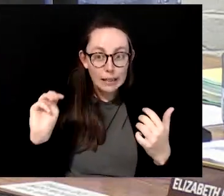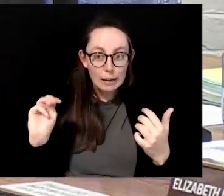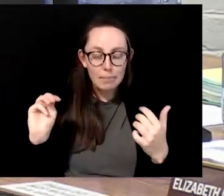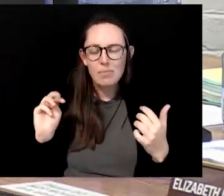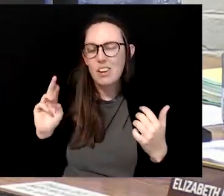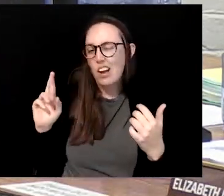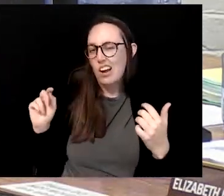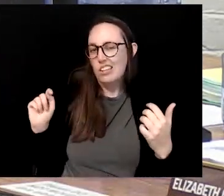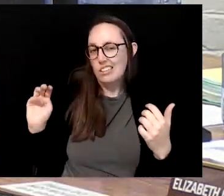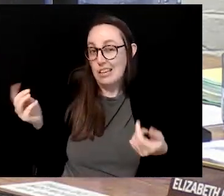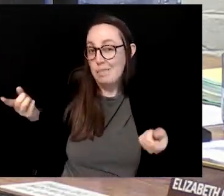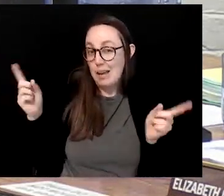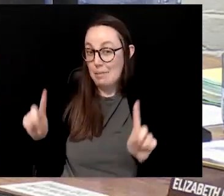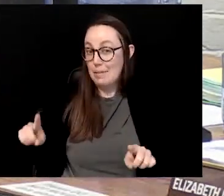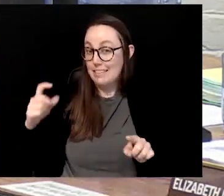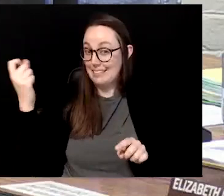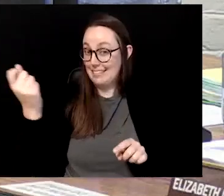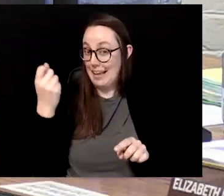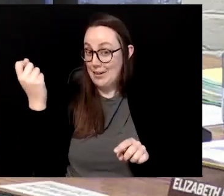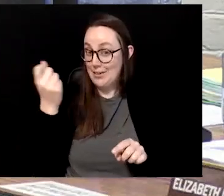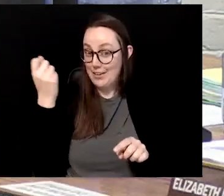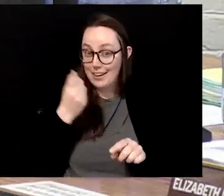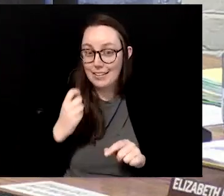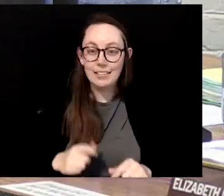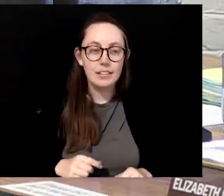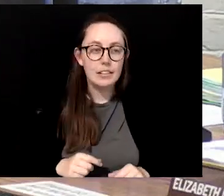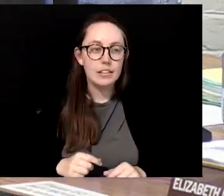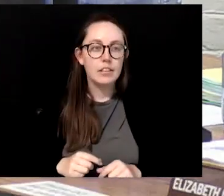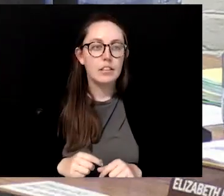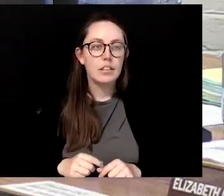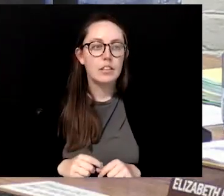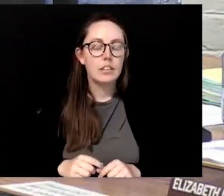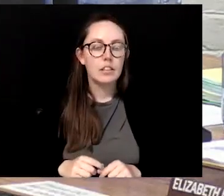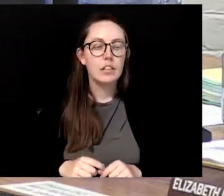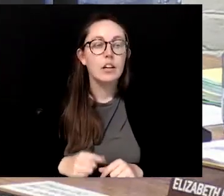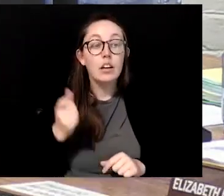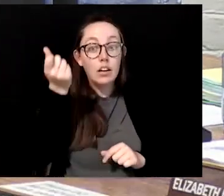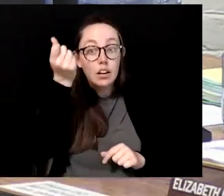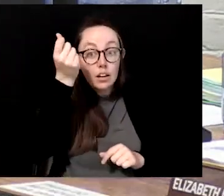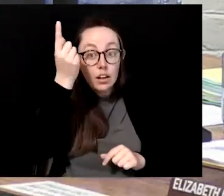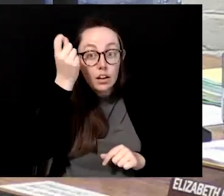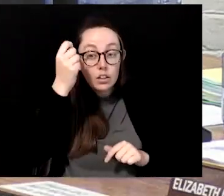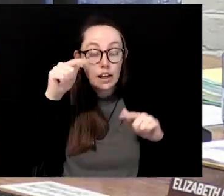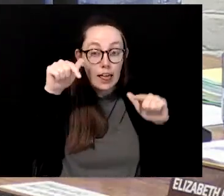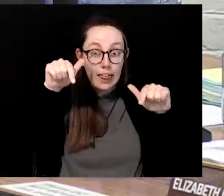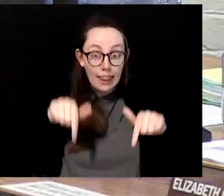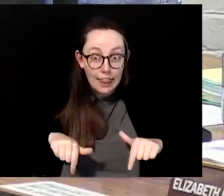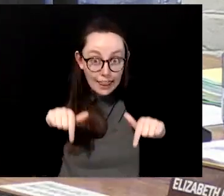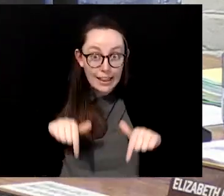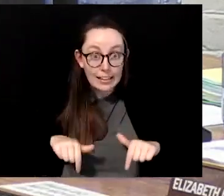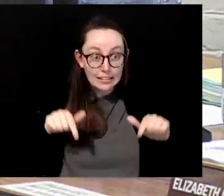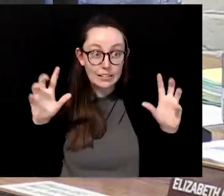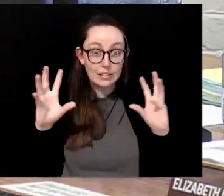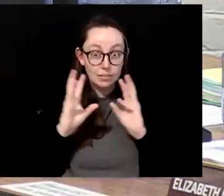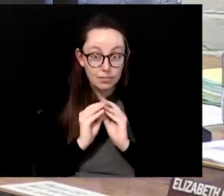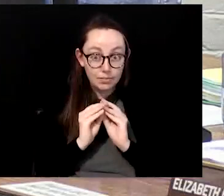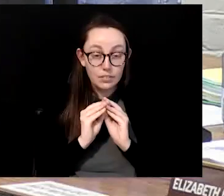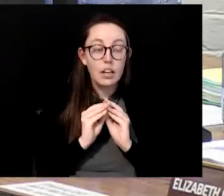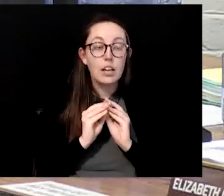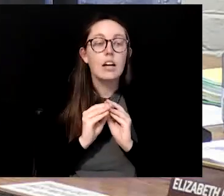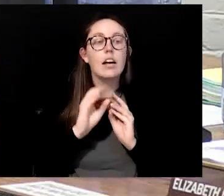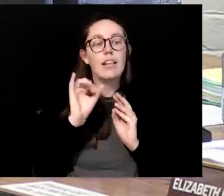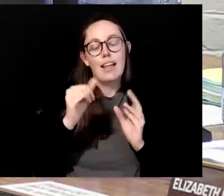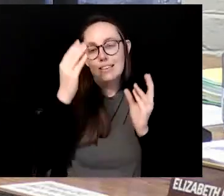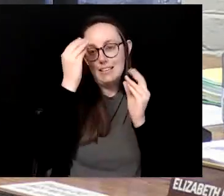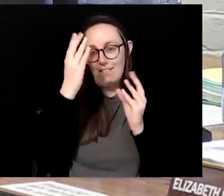this is a uh uh Gathering of both the represent representative time meeting informational sessions we were supposed to have two but